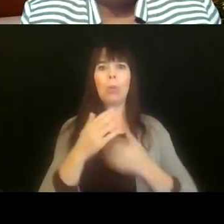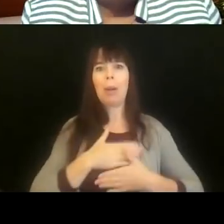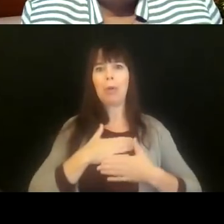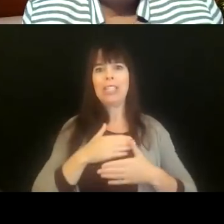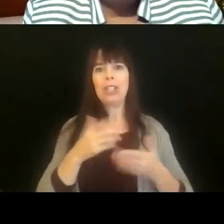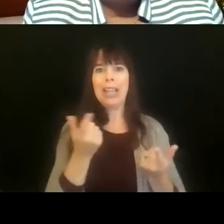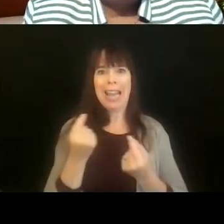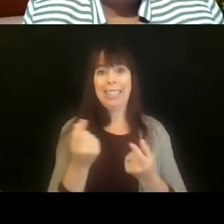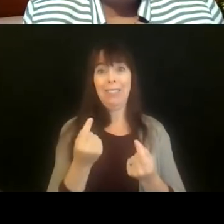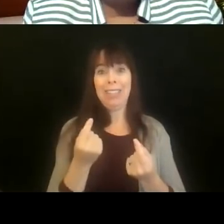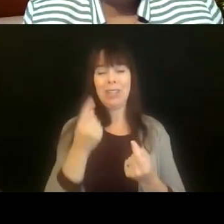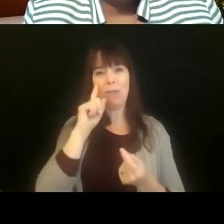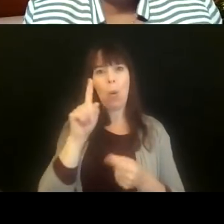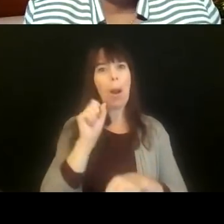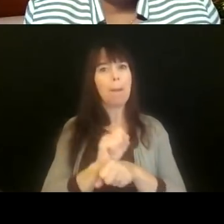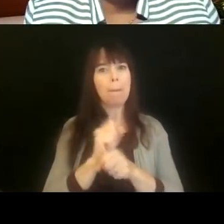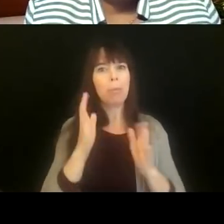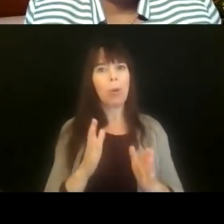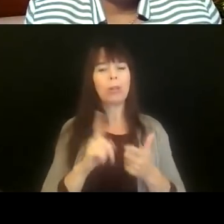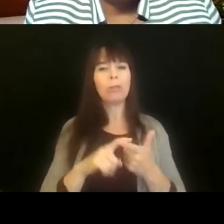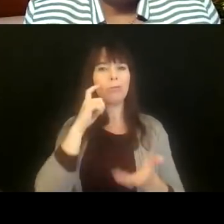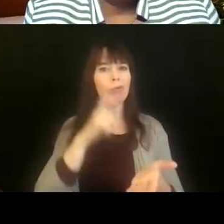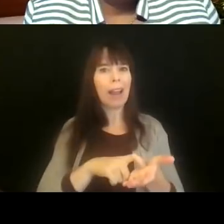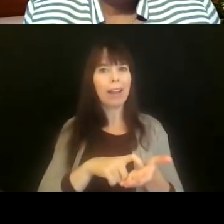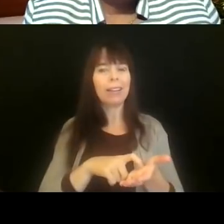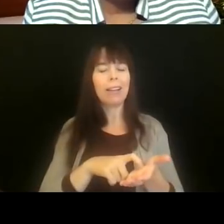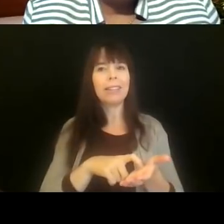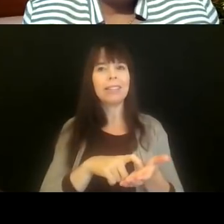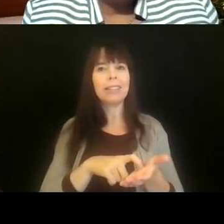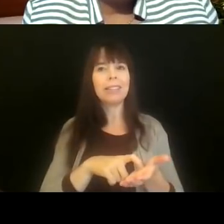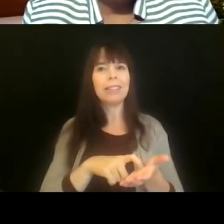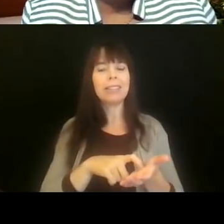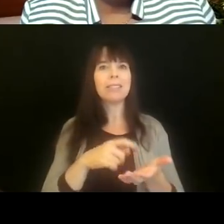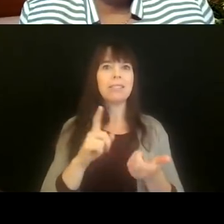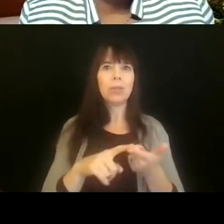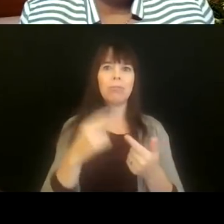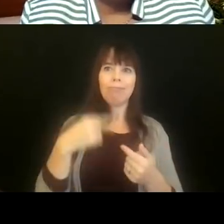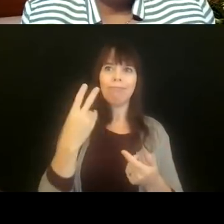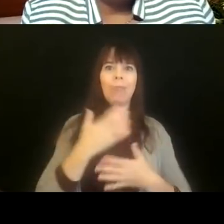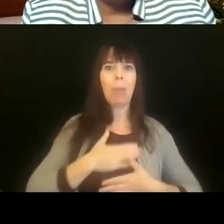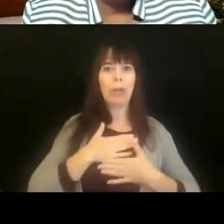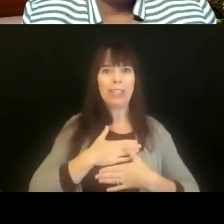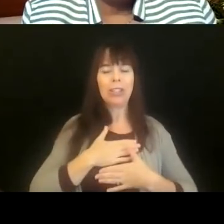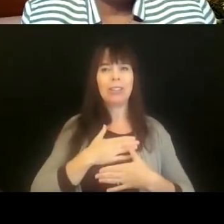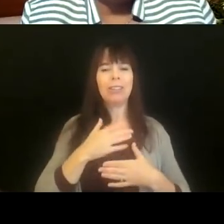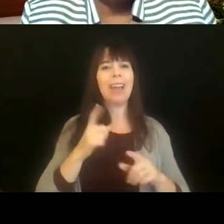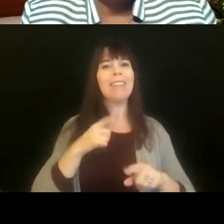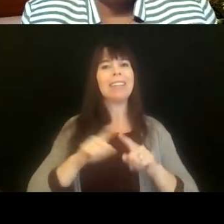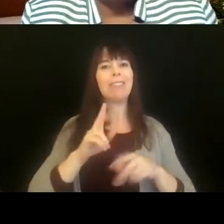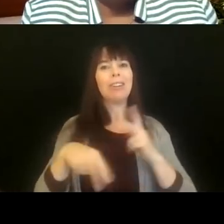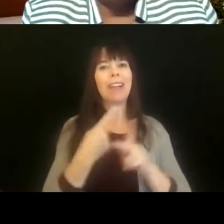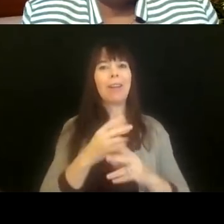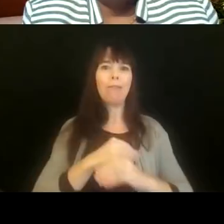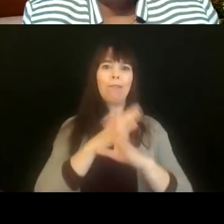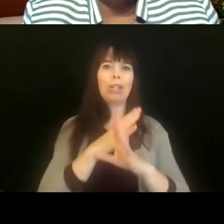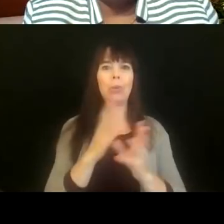activities for employees to recognize, to be appreciated through some different virtual sessions that